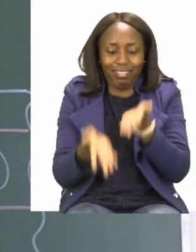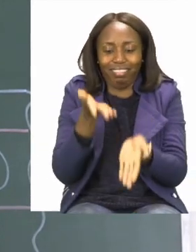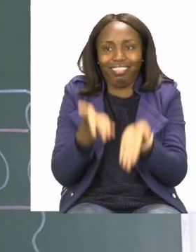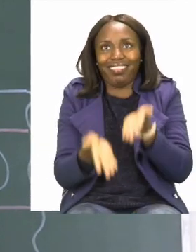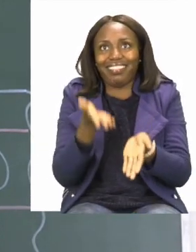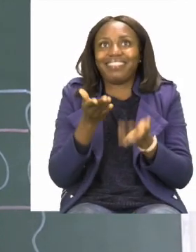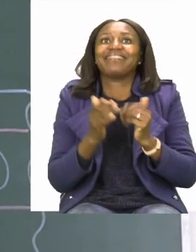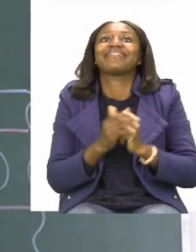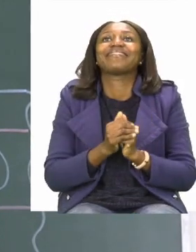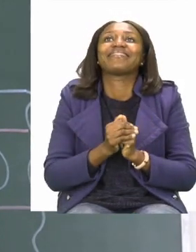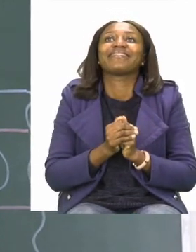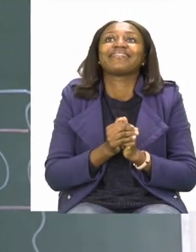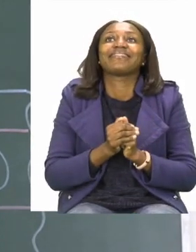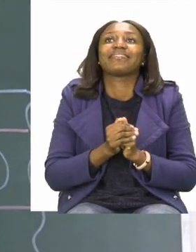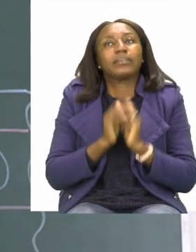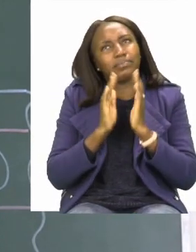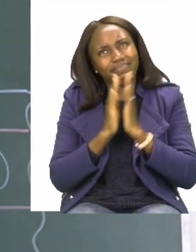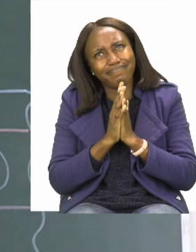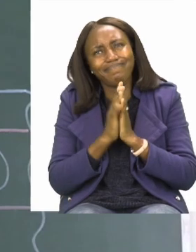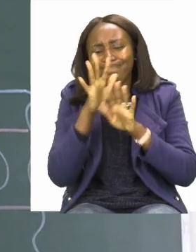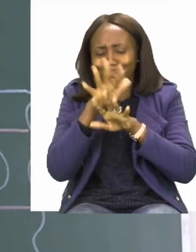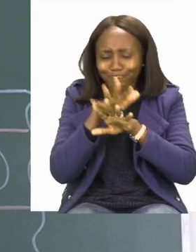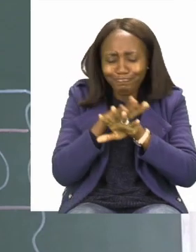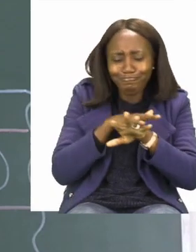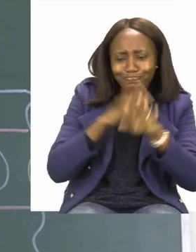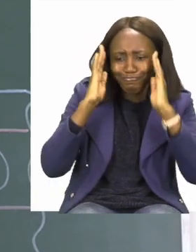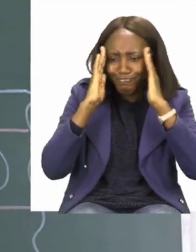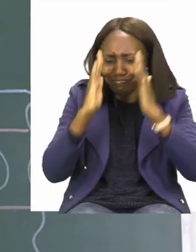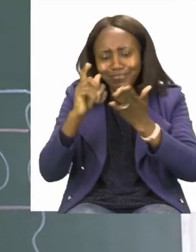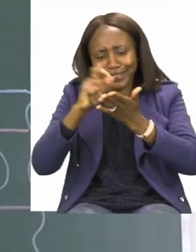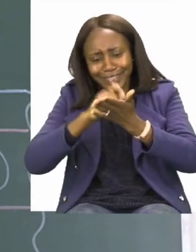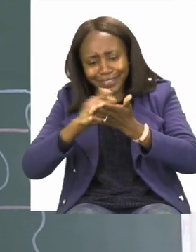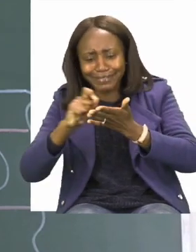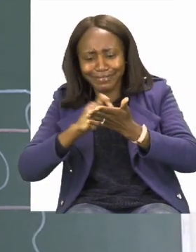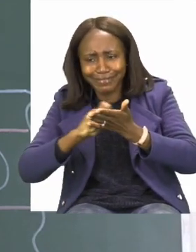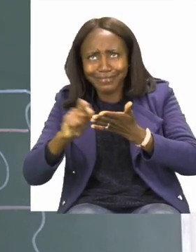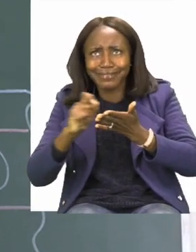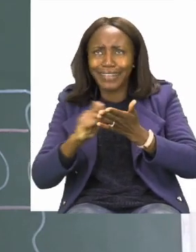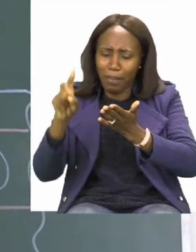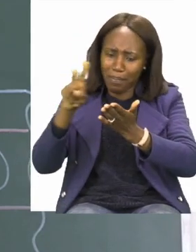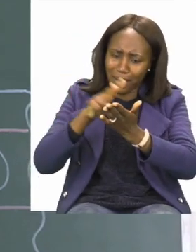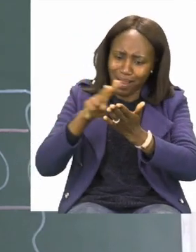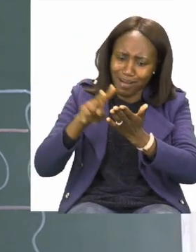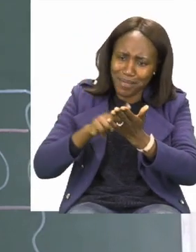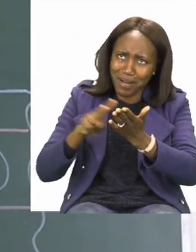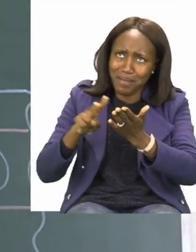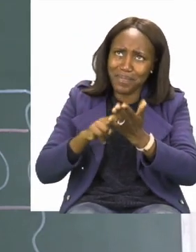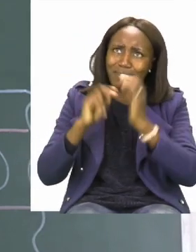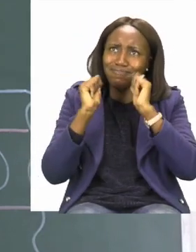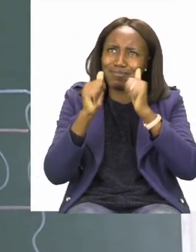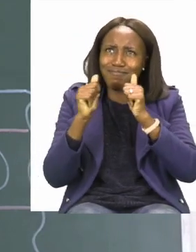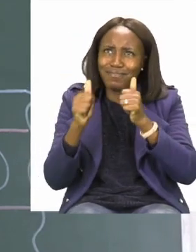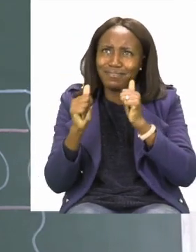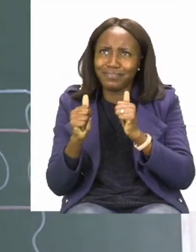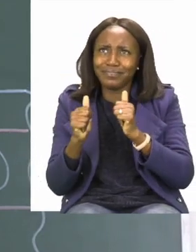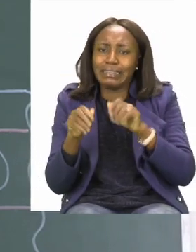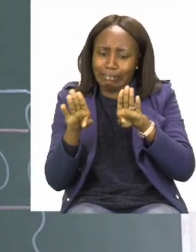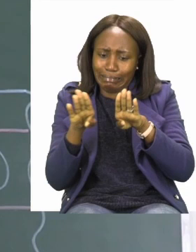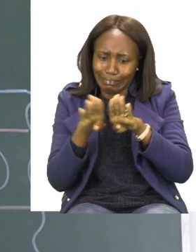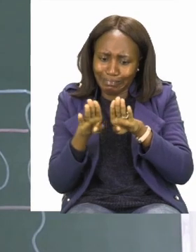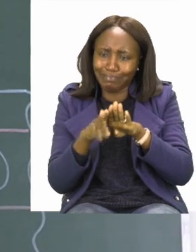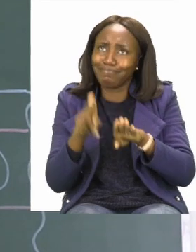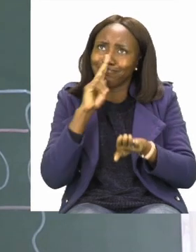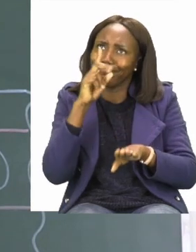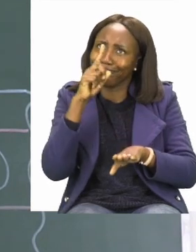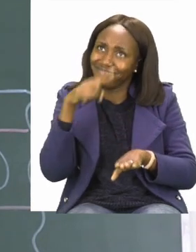12. So take your time, boys and girls, with both pages. Make sure you're reading the instructions carefully and double check